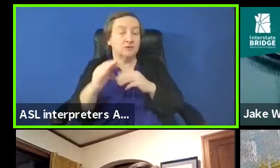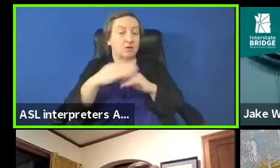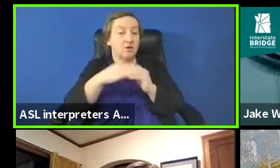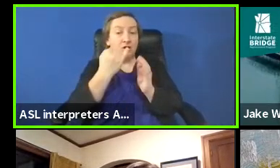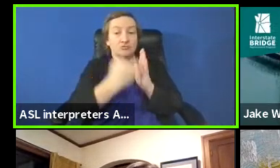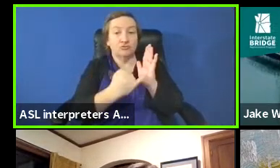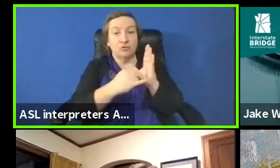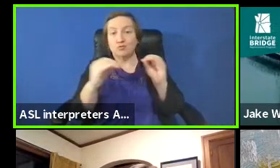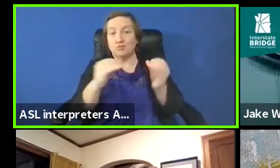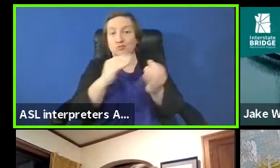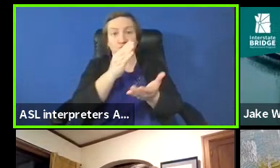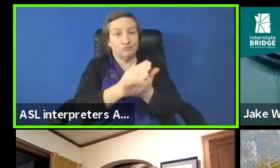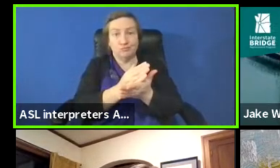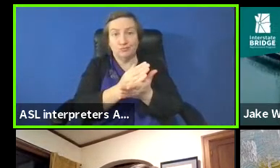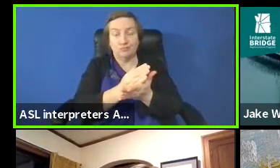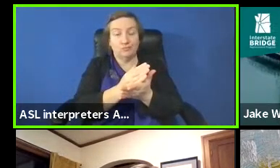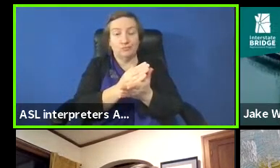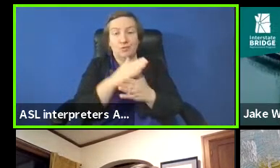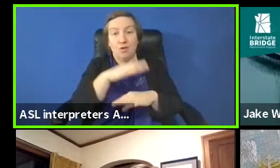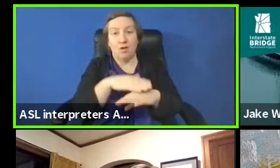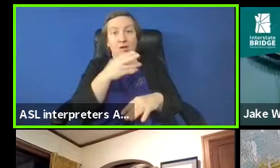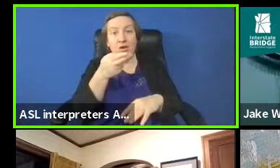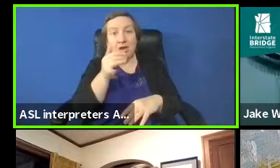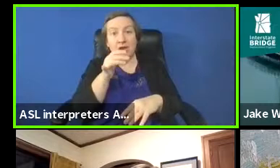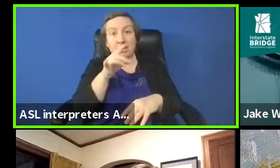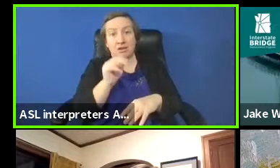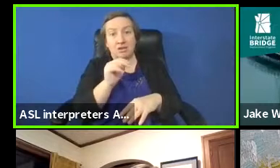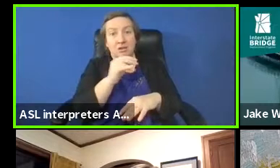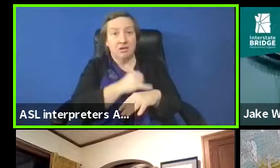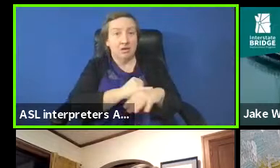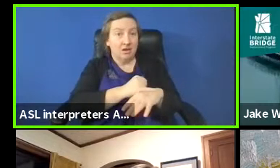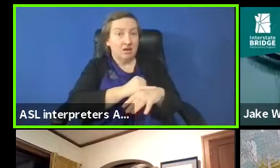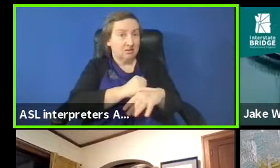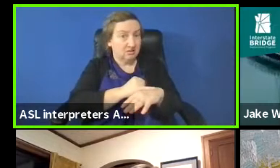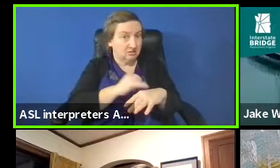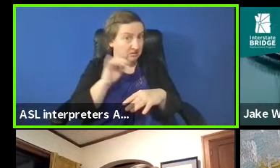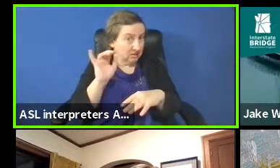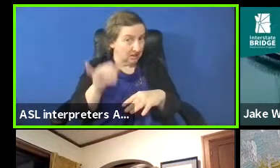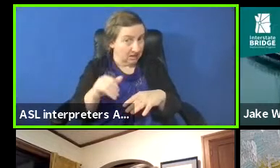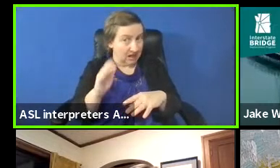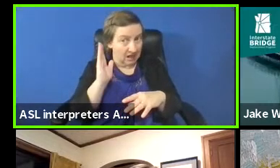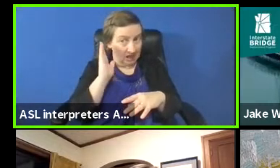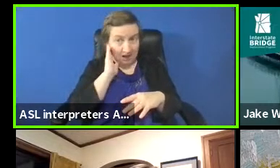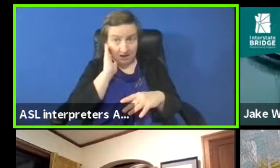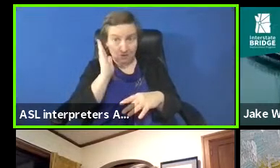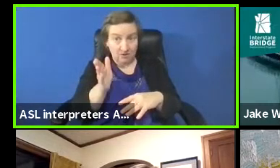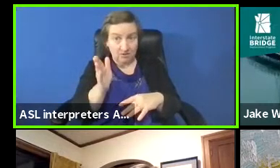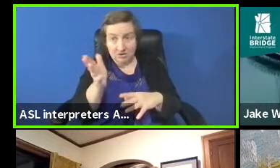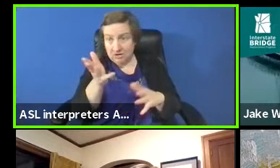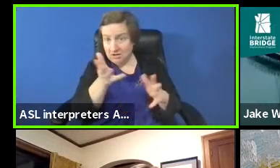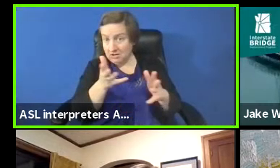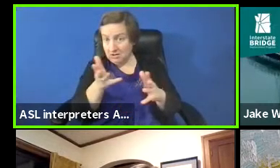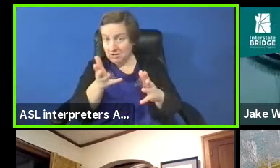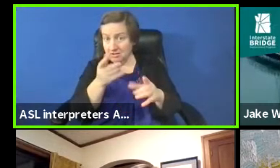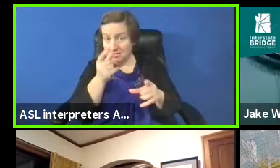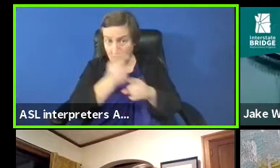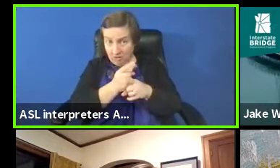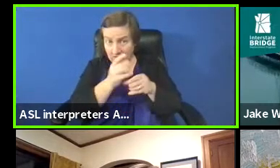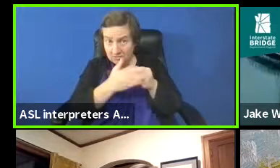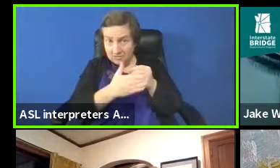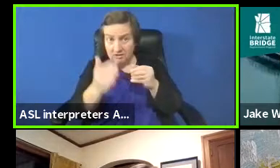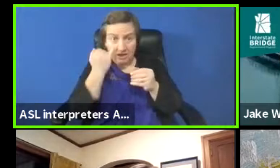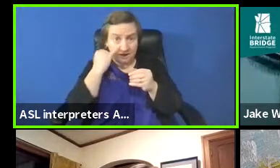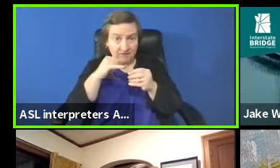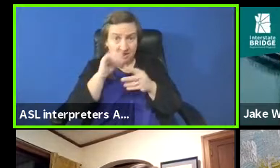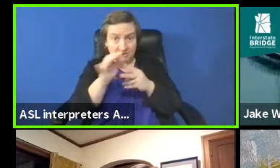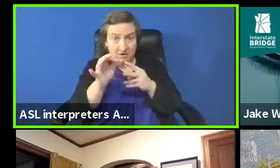stop at, like, on Hayden Island. Is that going to be correct going forward if that is the